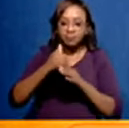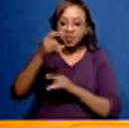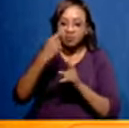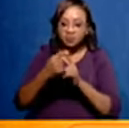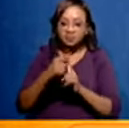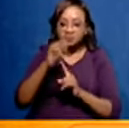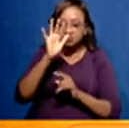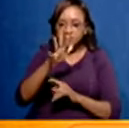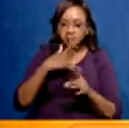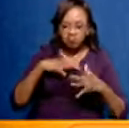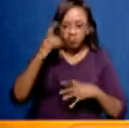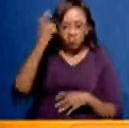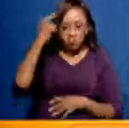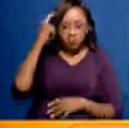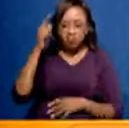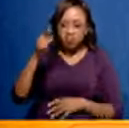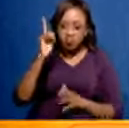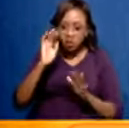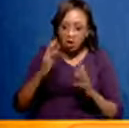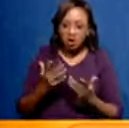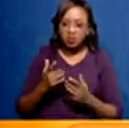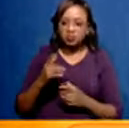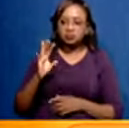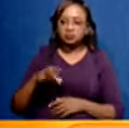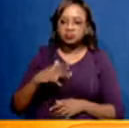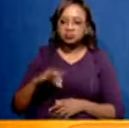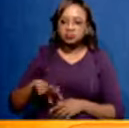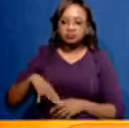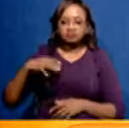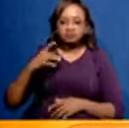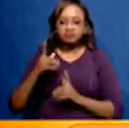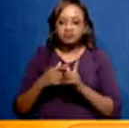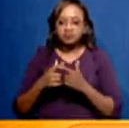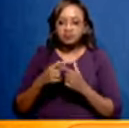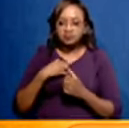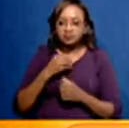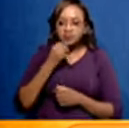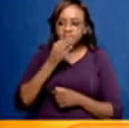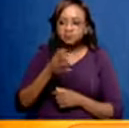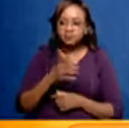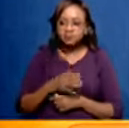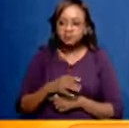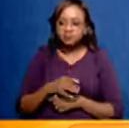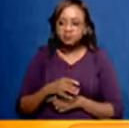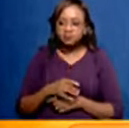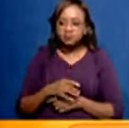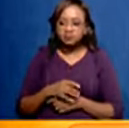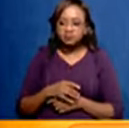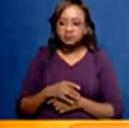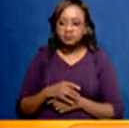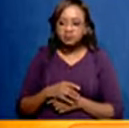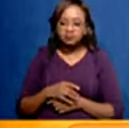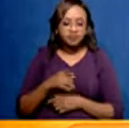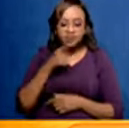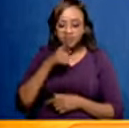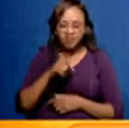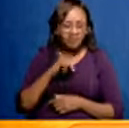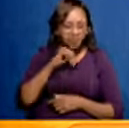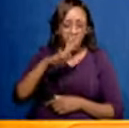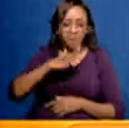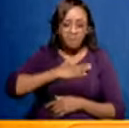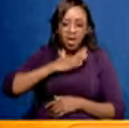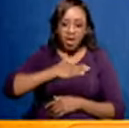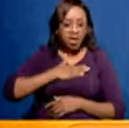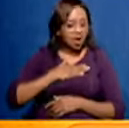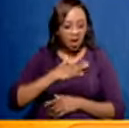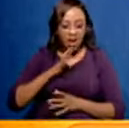you be proud of? And then I just turned the table and I said to that student, I said, well, this is not my legacy, right? This is